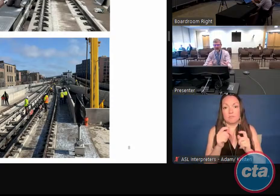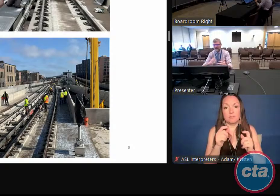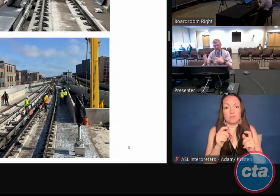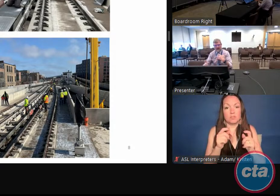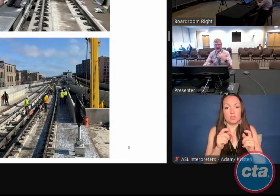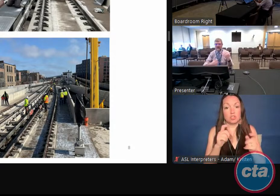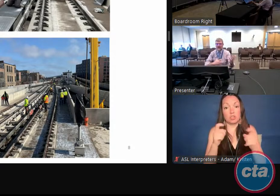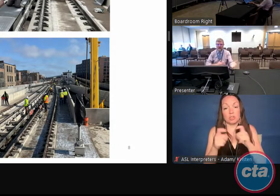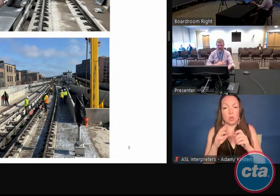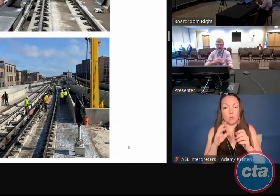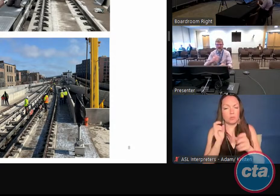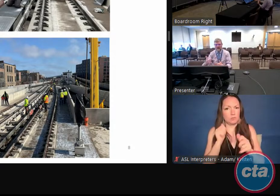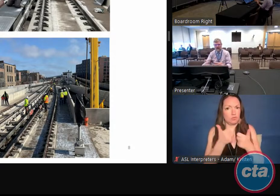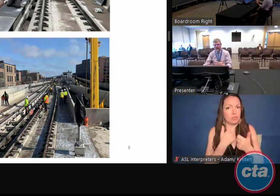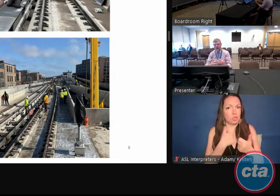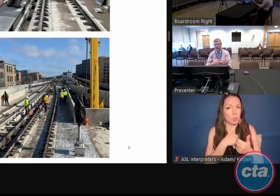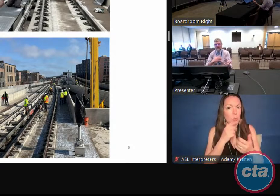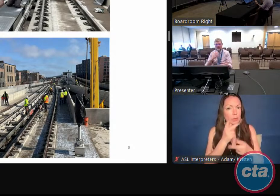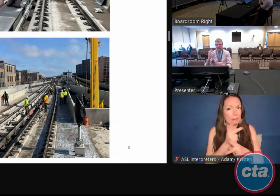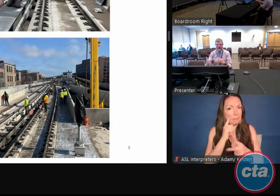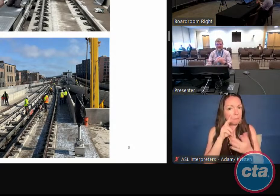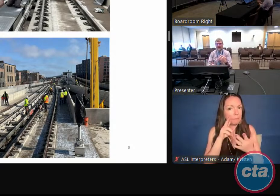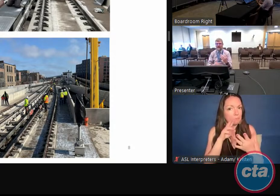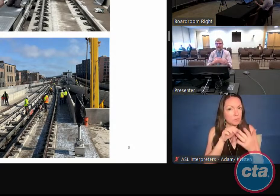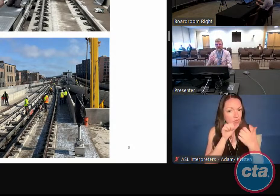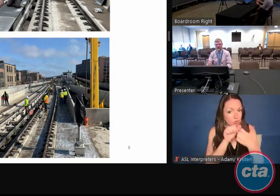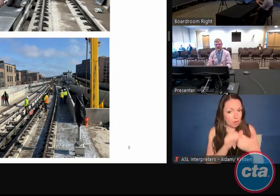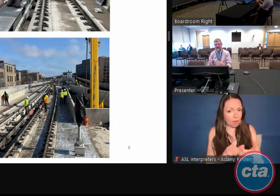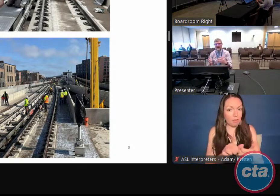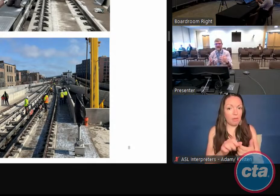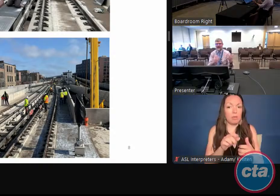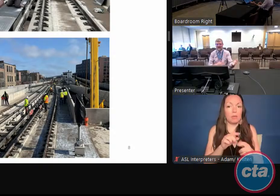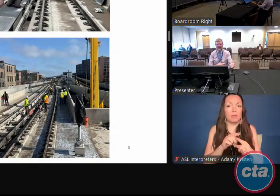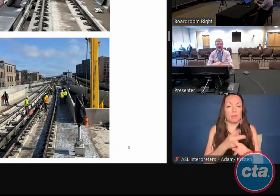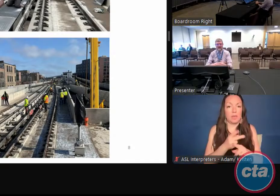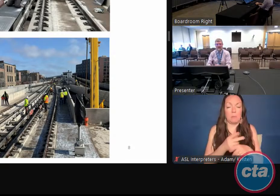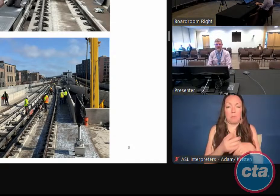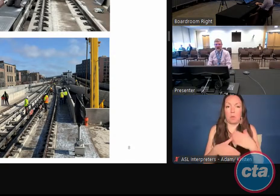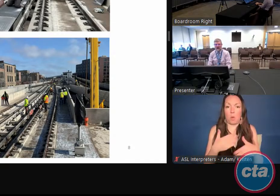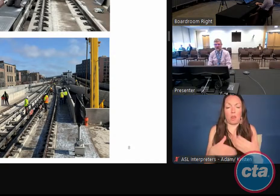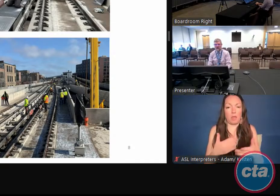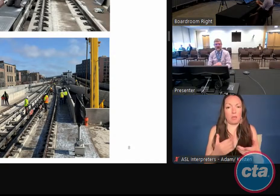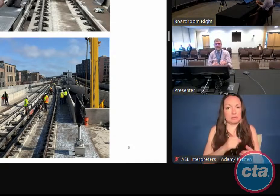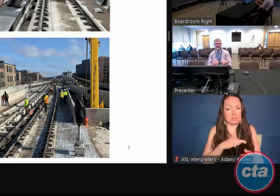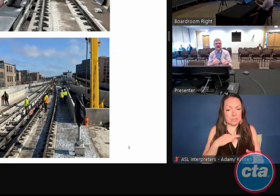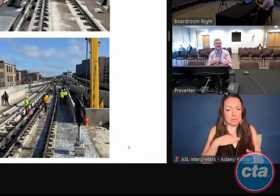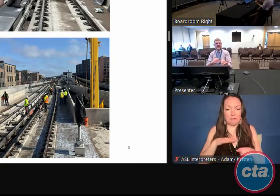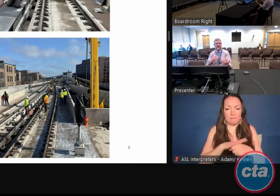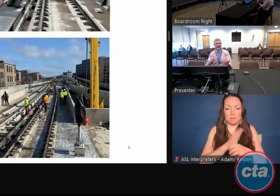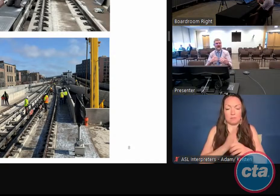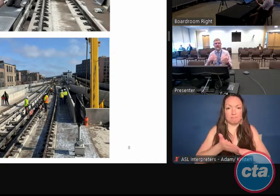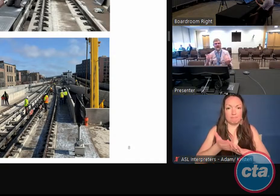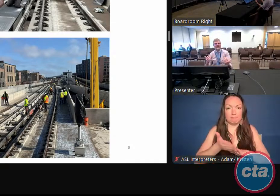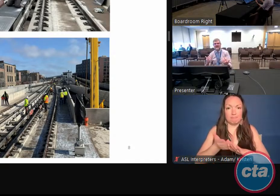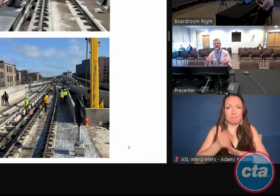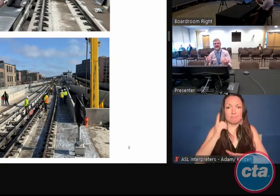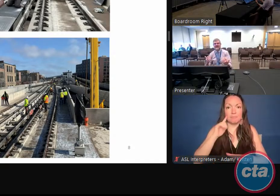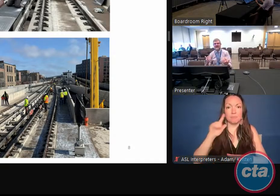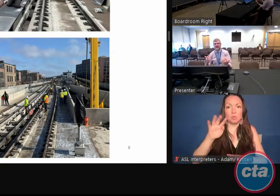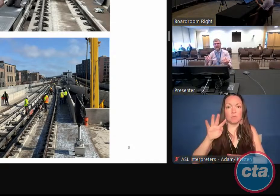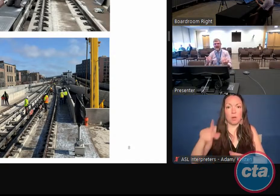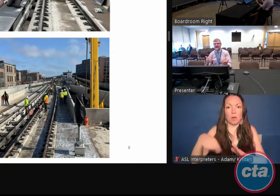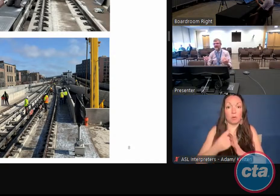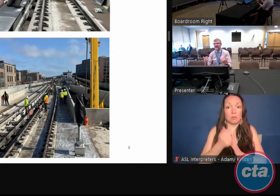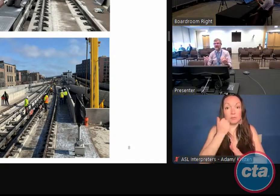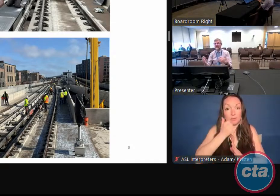all of us to keep track of and keep managing around and mobilizing things 24 hours a day and staffing it. It was just as challenging for our operations team